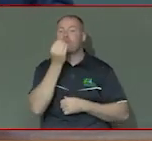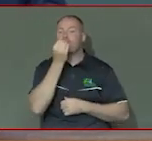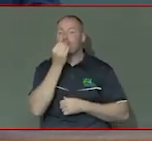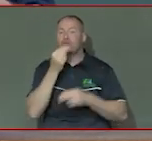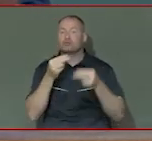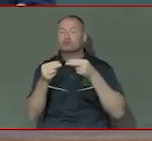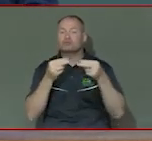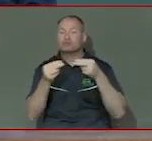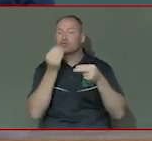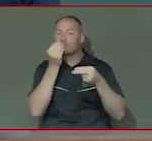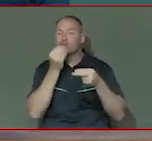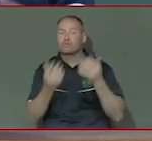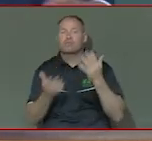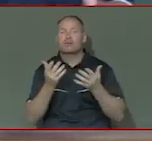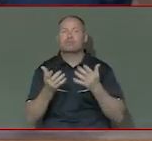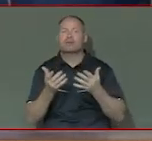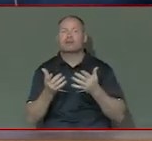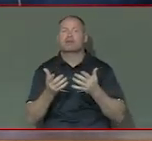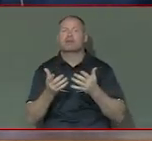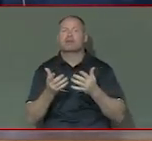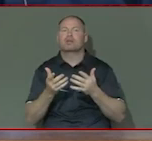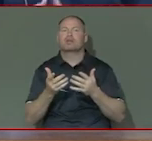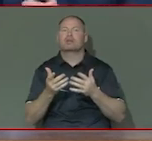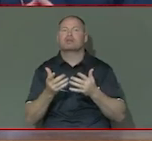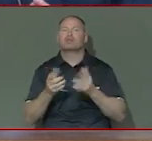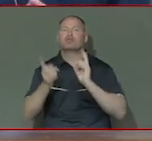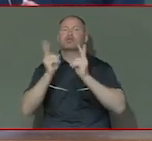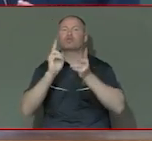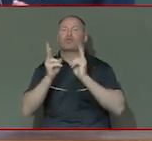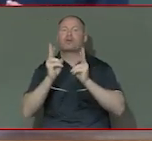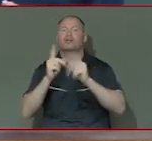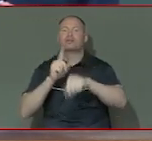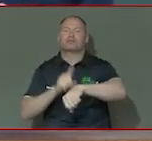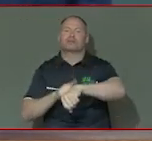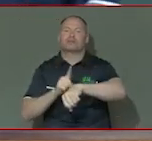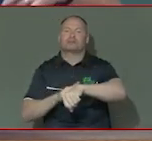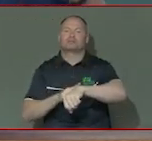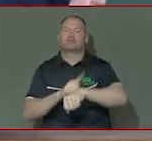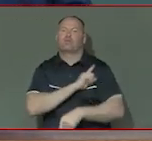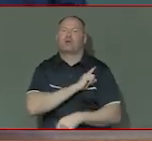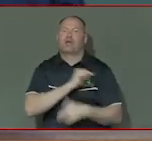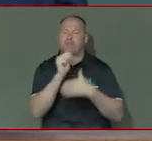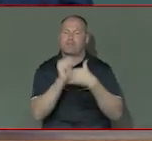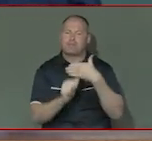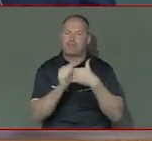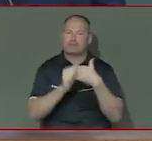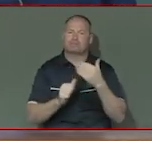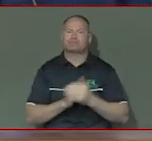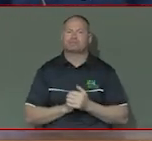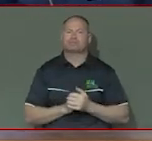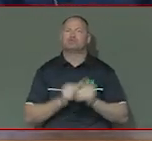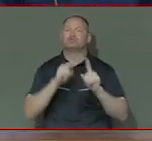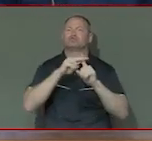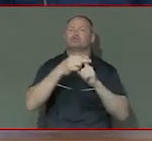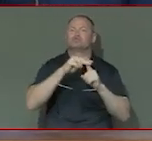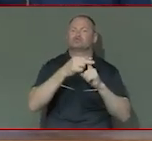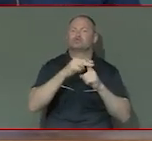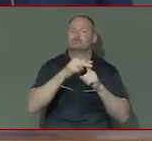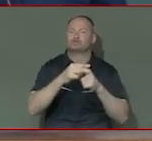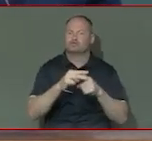maybe 12 times. Most people buy every month their groceries. All right. A hardware,